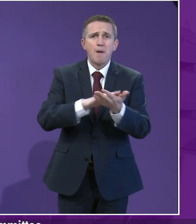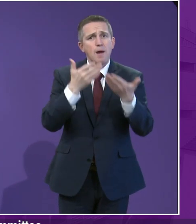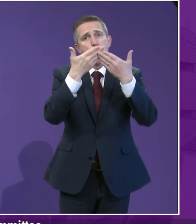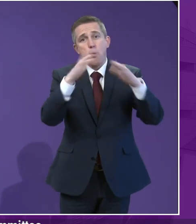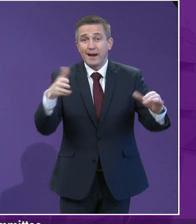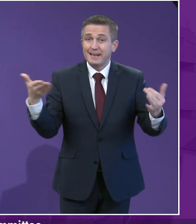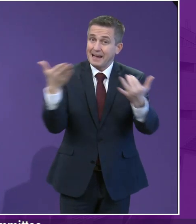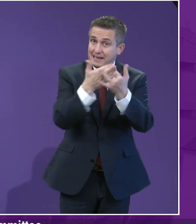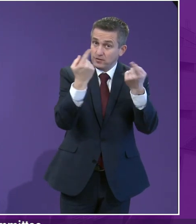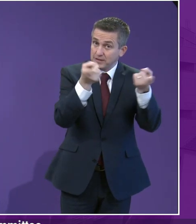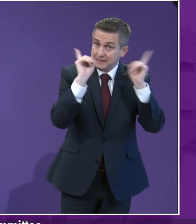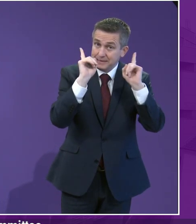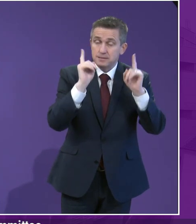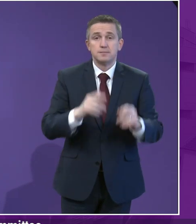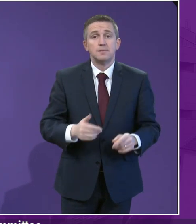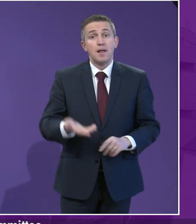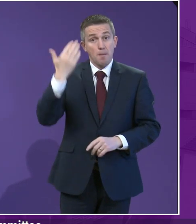from that role?